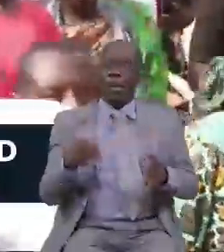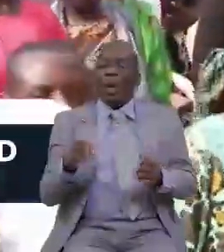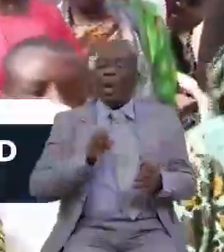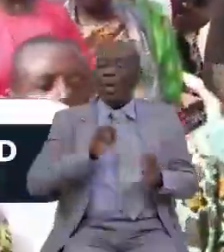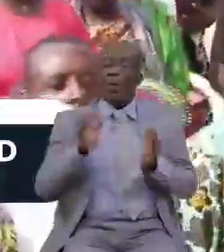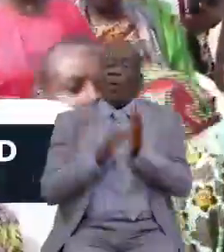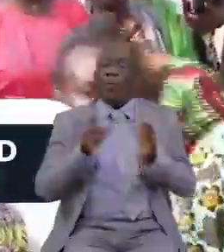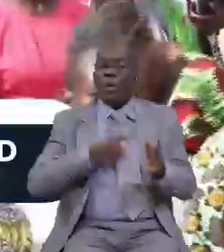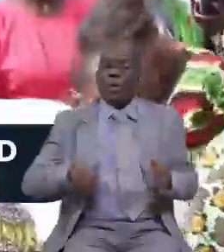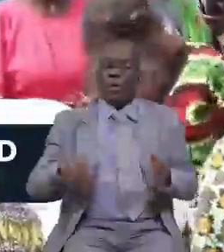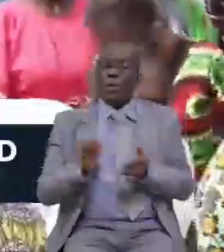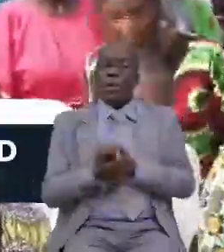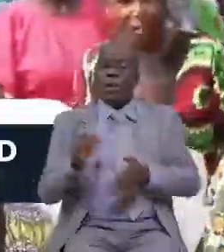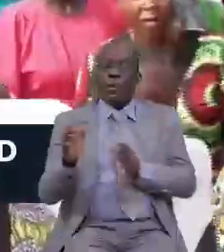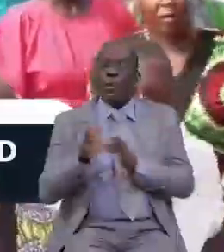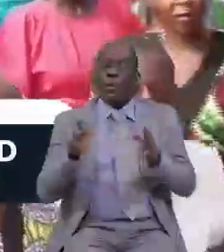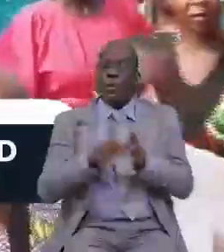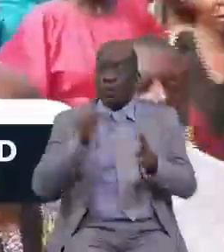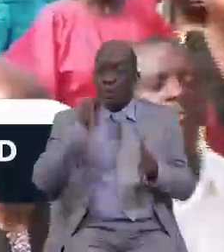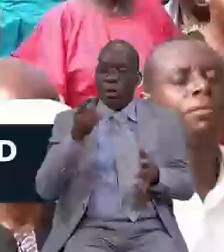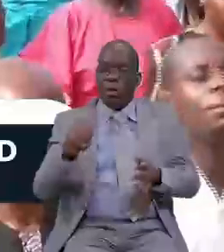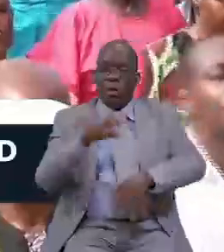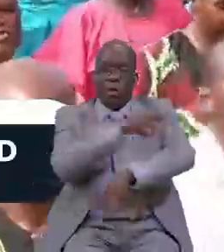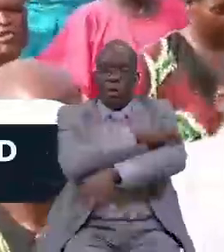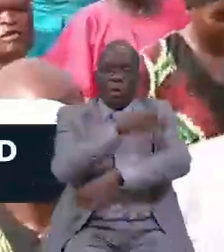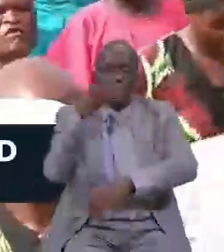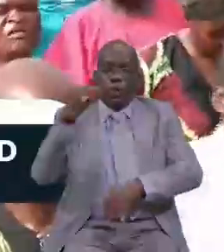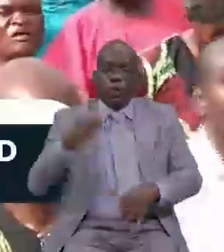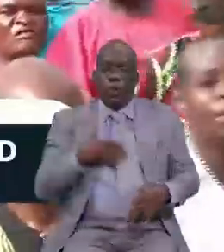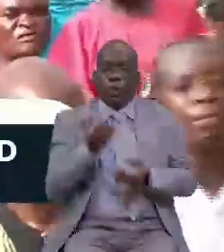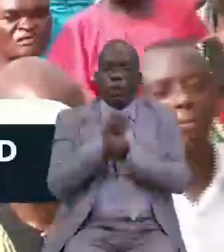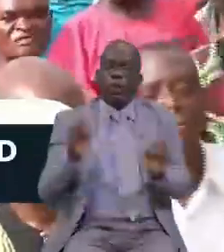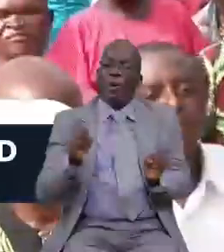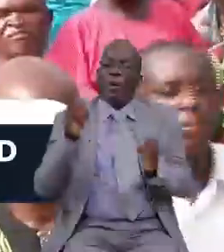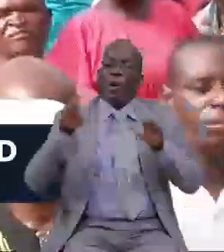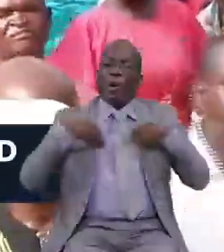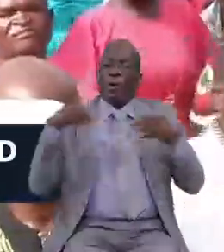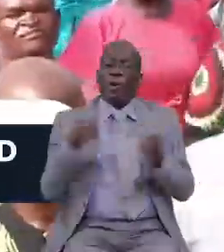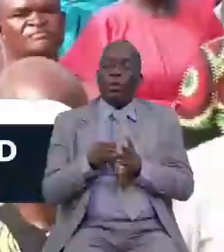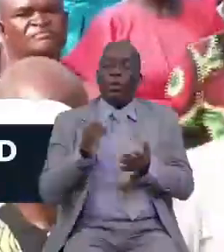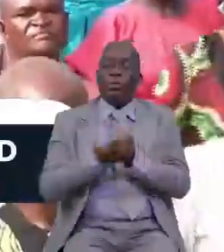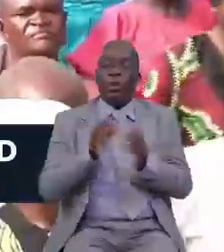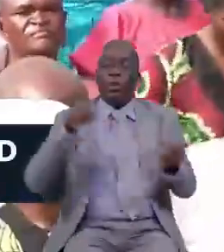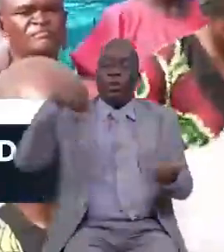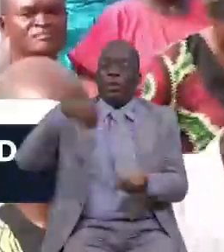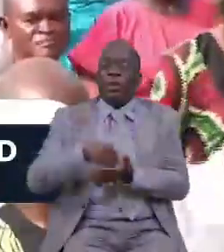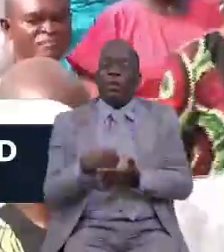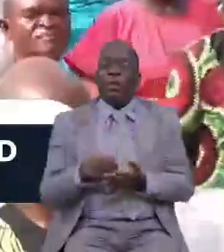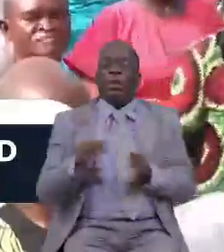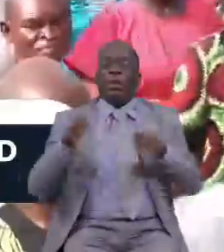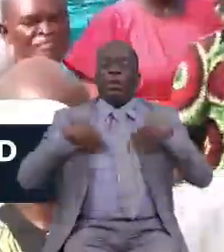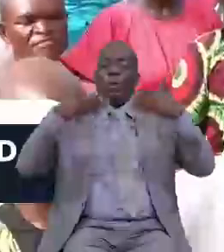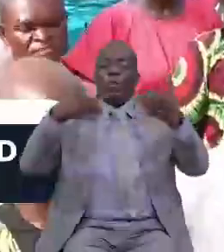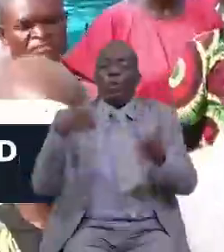salvation. Accept it. Believe it. Confess it. Tell the Lord, oh Lord, here I